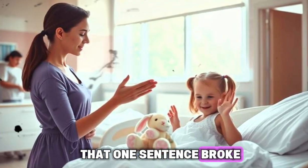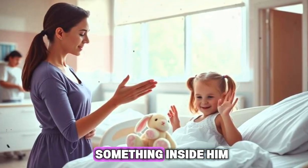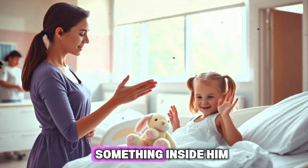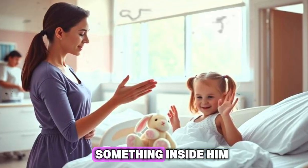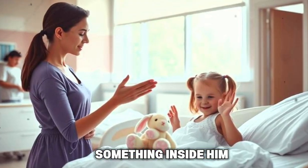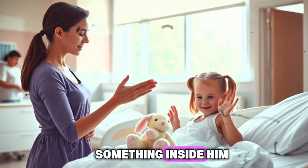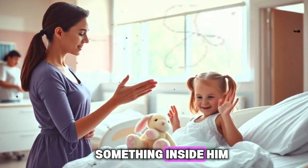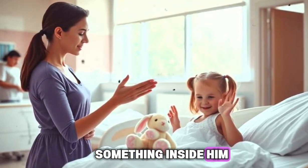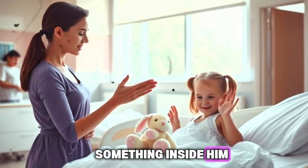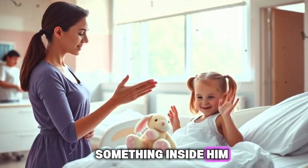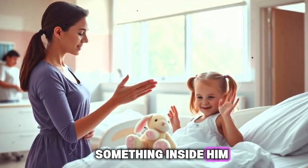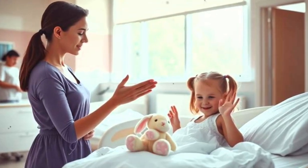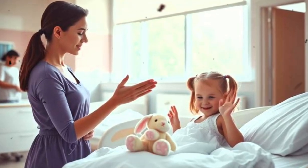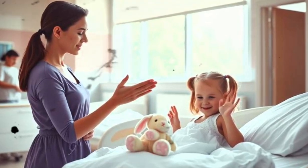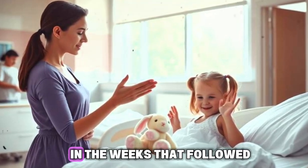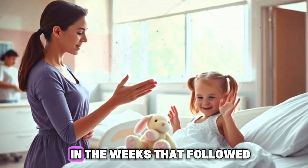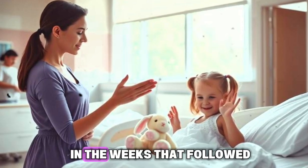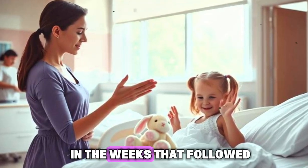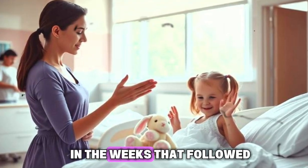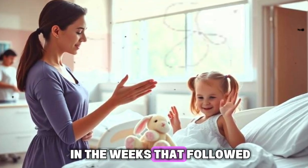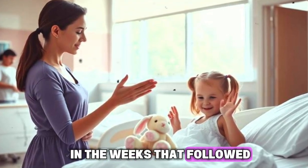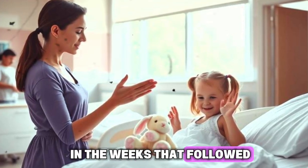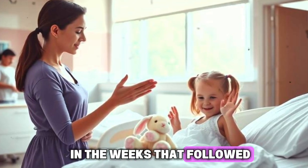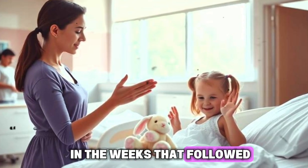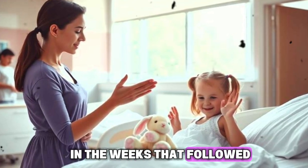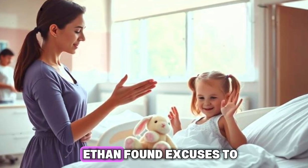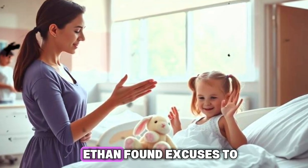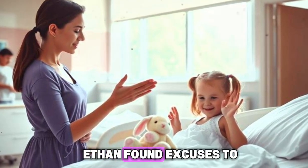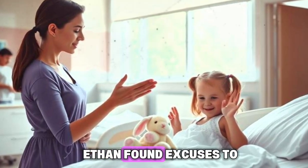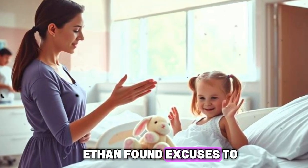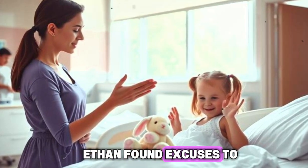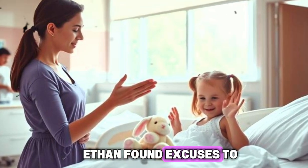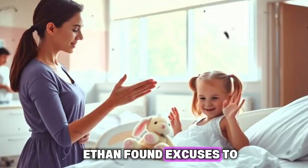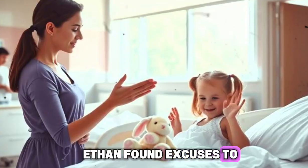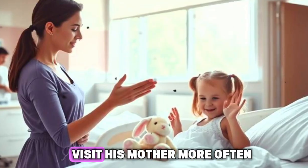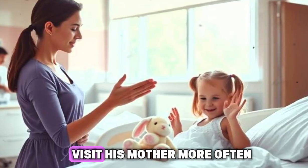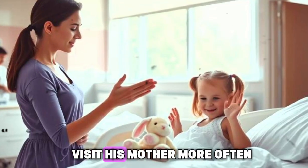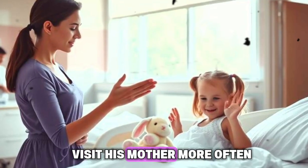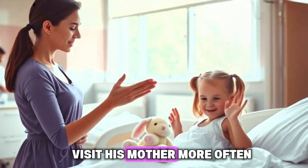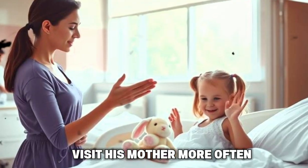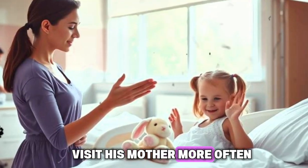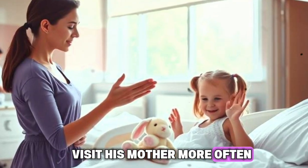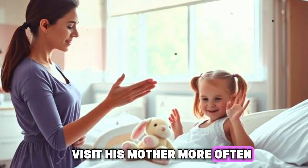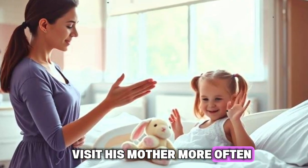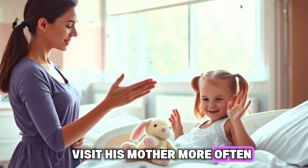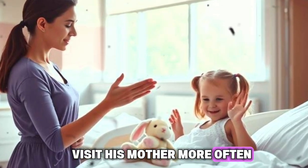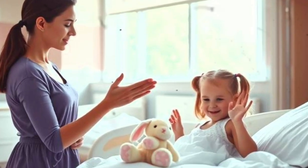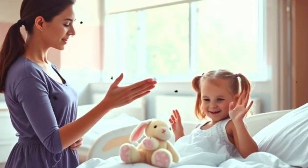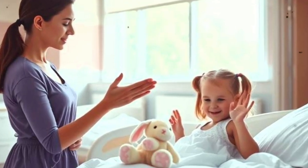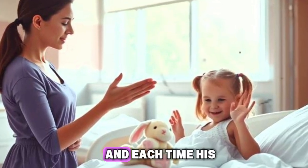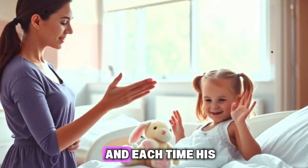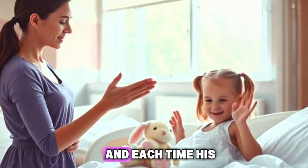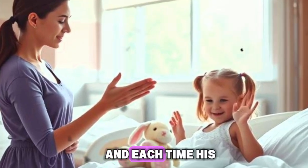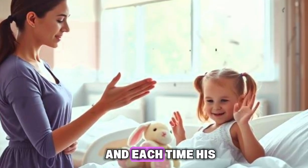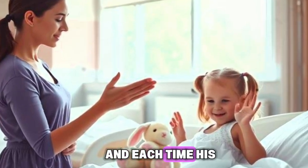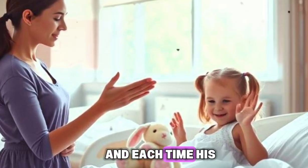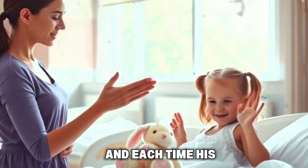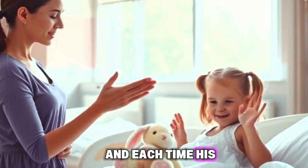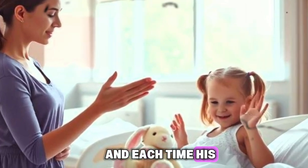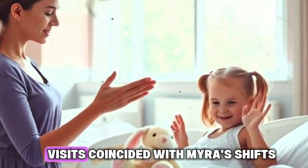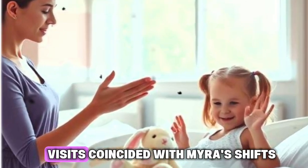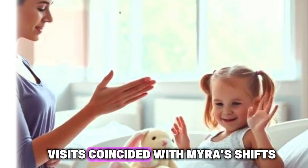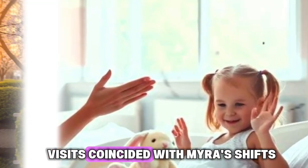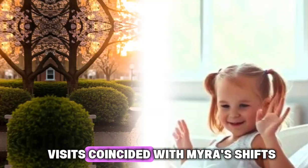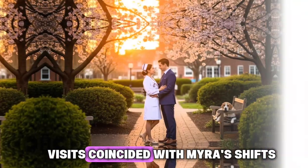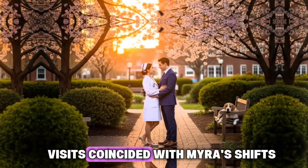sentence broke something inside him. In the weeks that followed, Ethan found excuses to visit his mother more often. And each time,